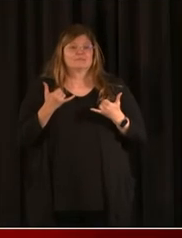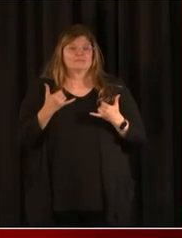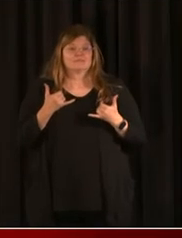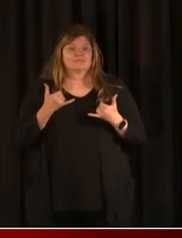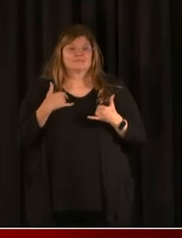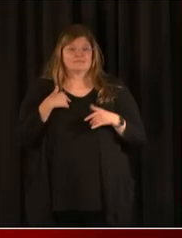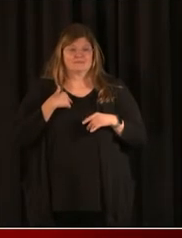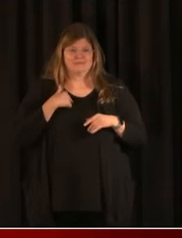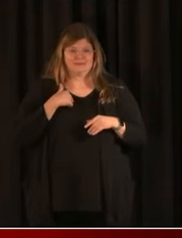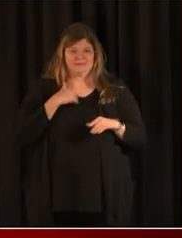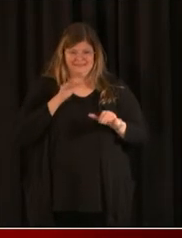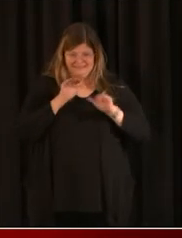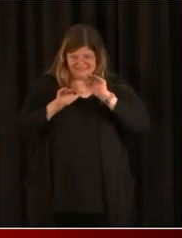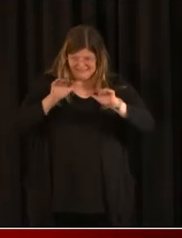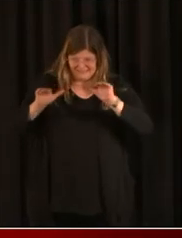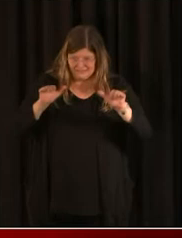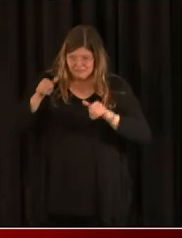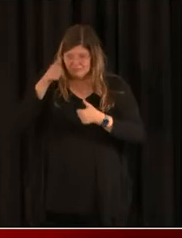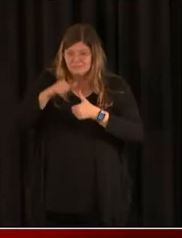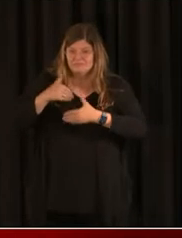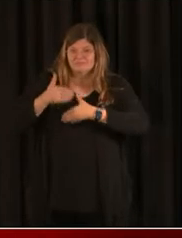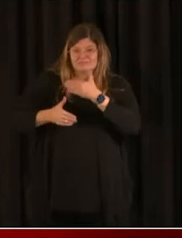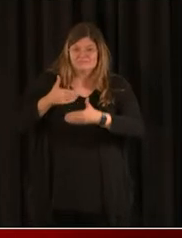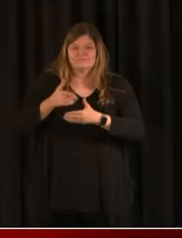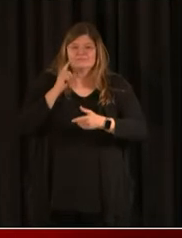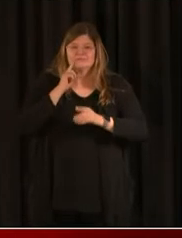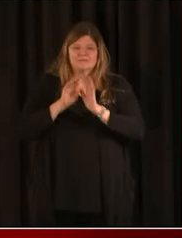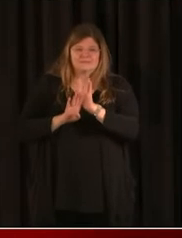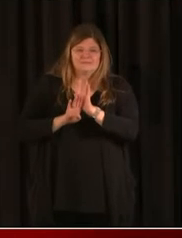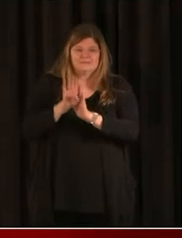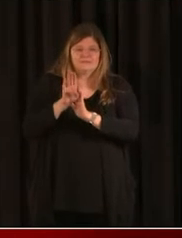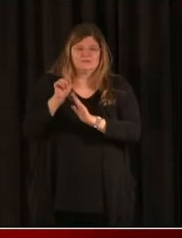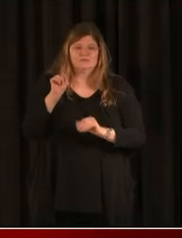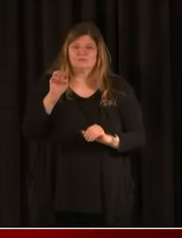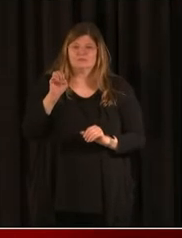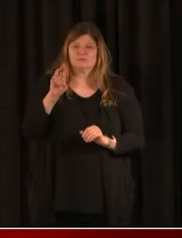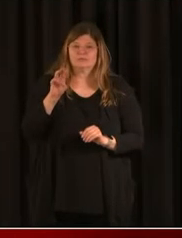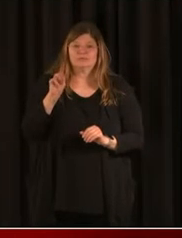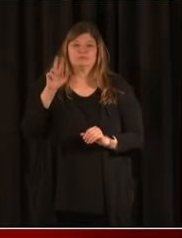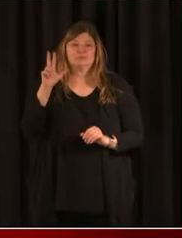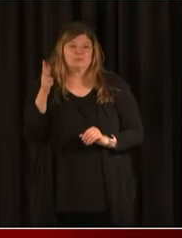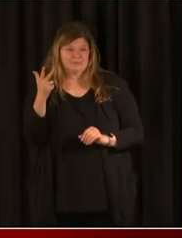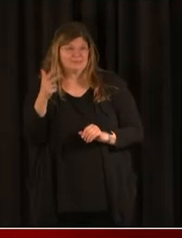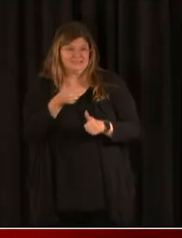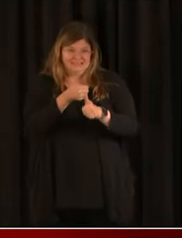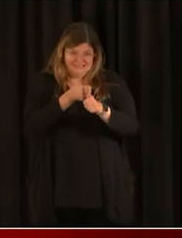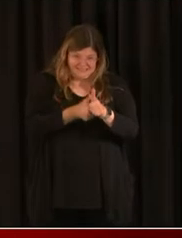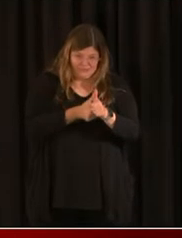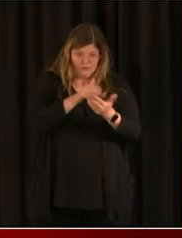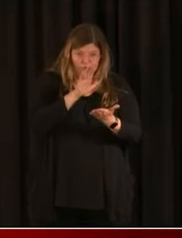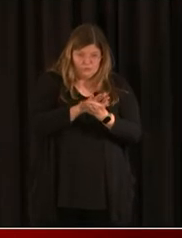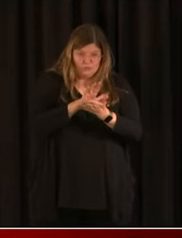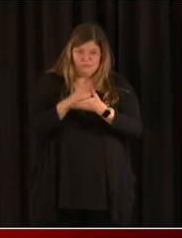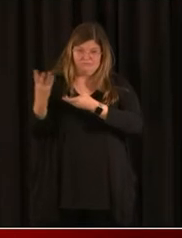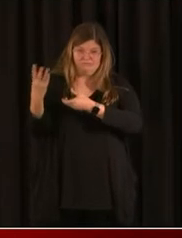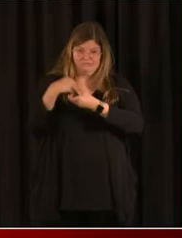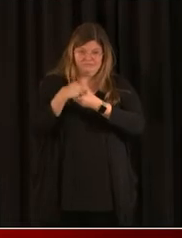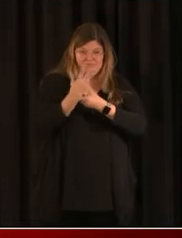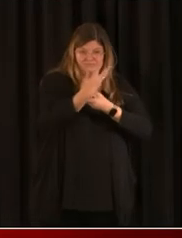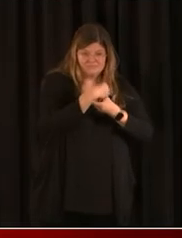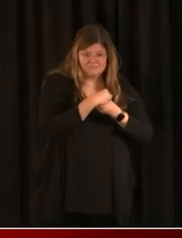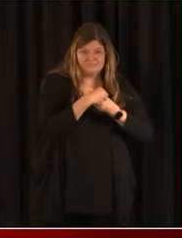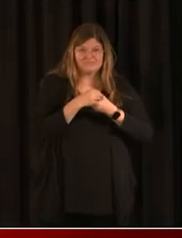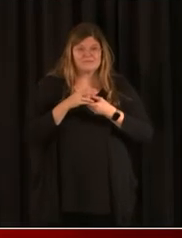planning process was for developing plans for Term 3. Each of our schools engage in a very